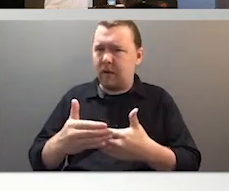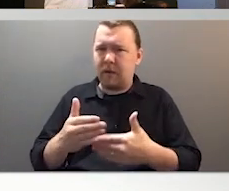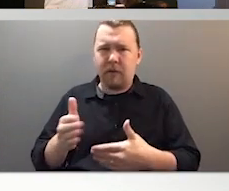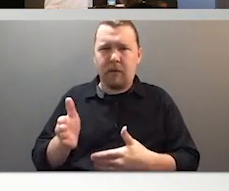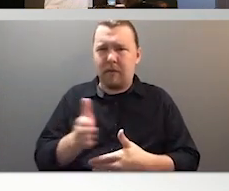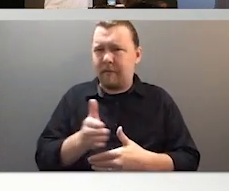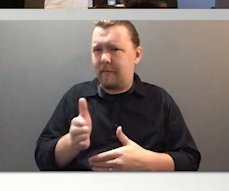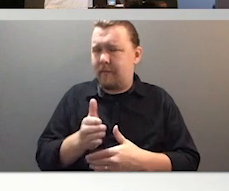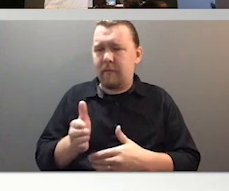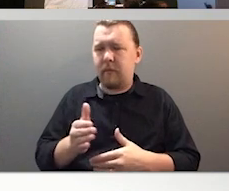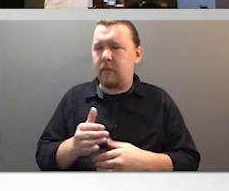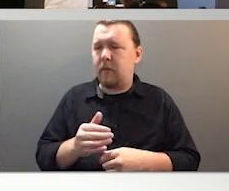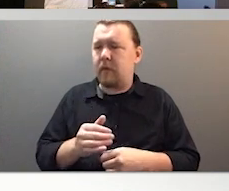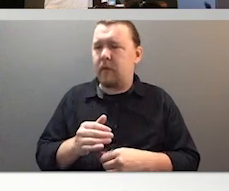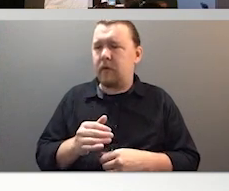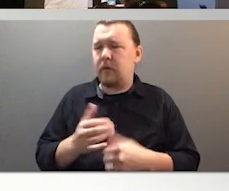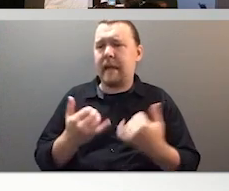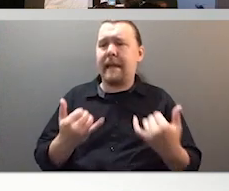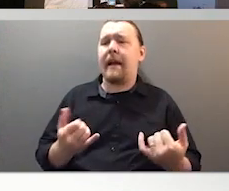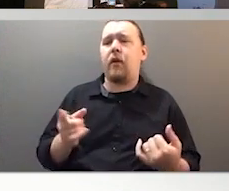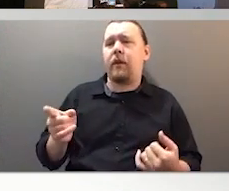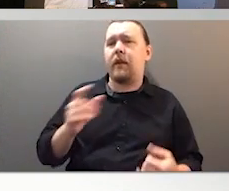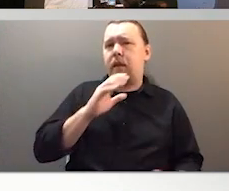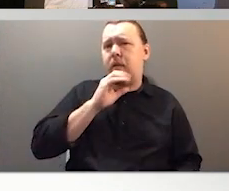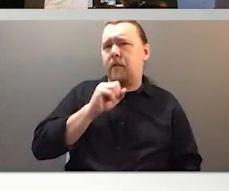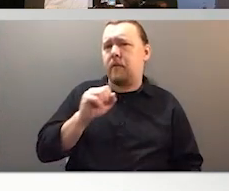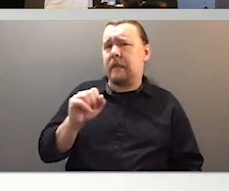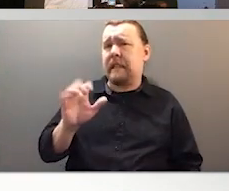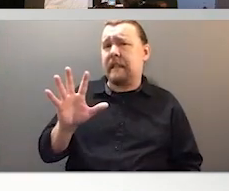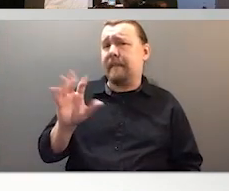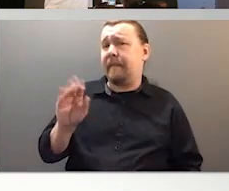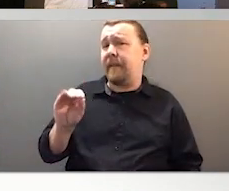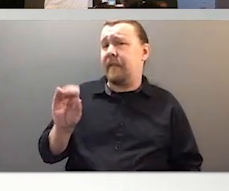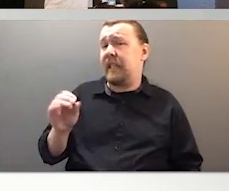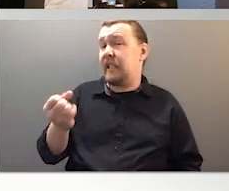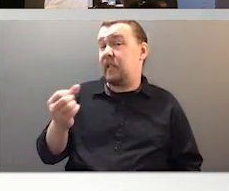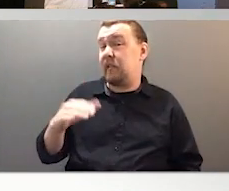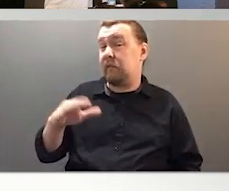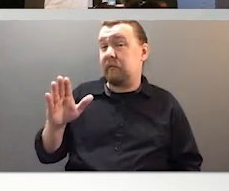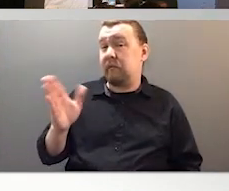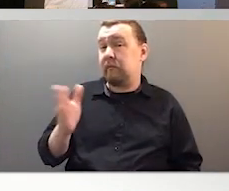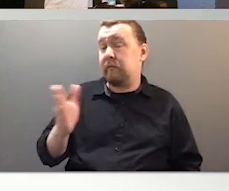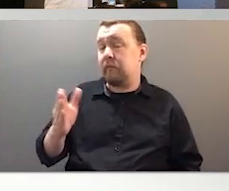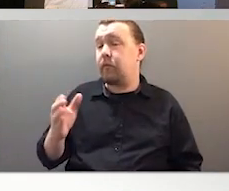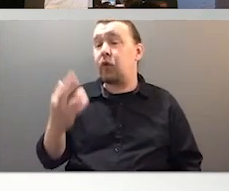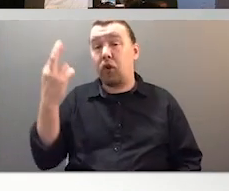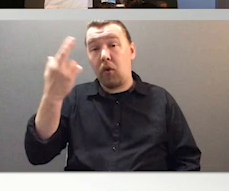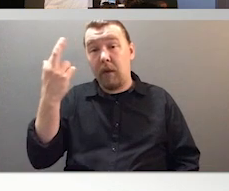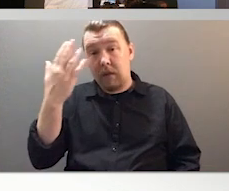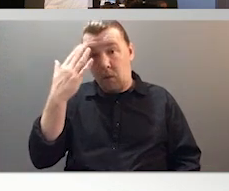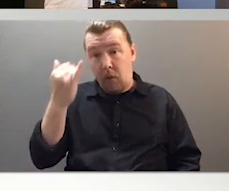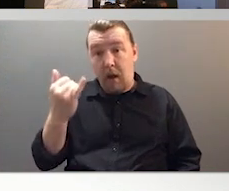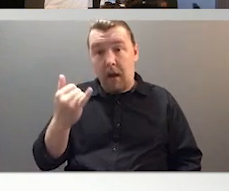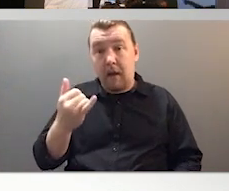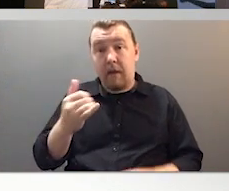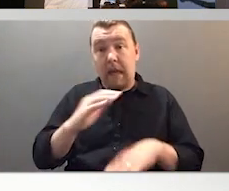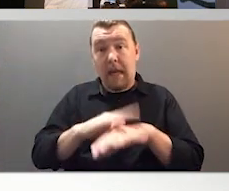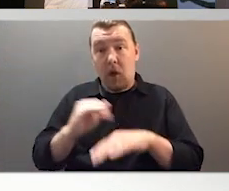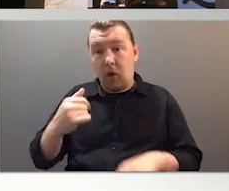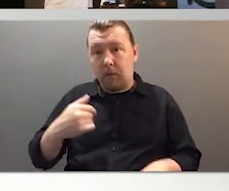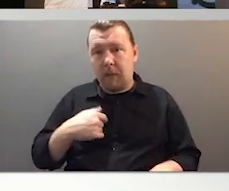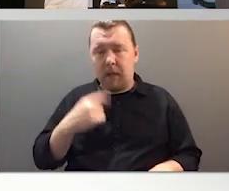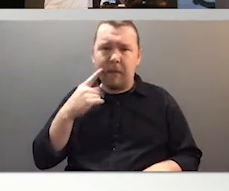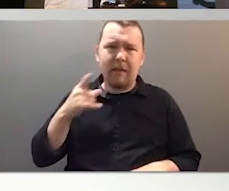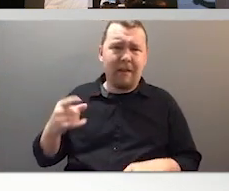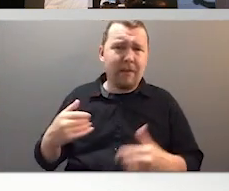he's 50s plus. And so the reason I was called in is because he was in a lot of pain. Like if you